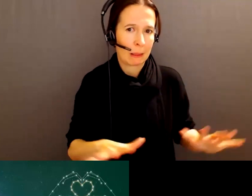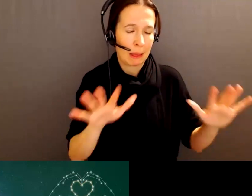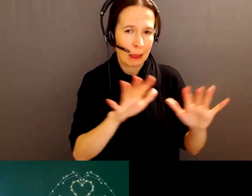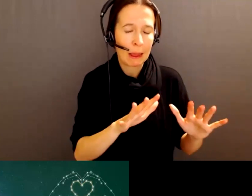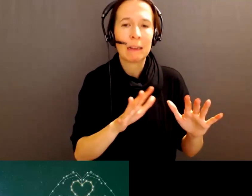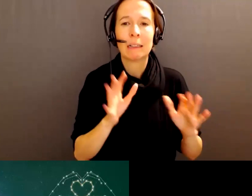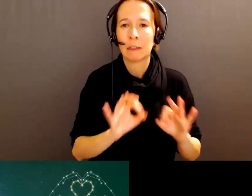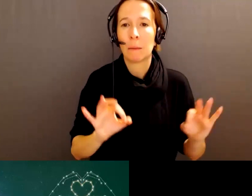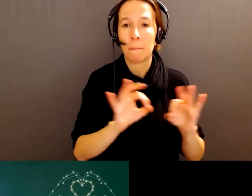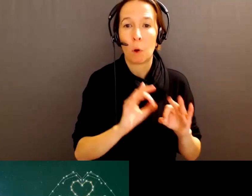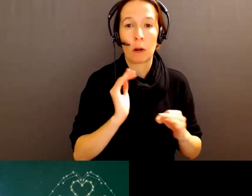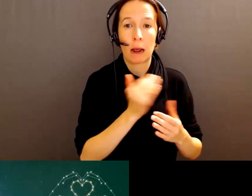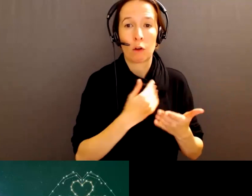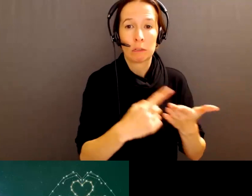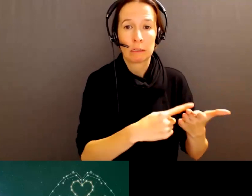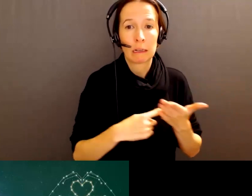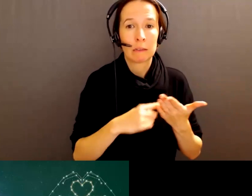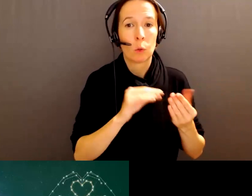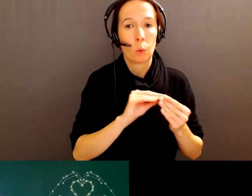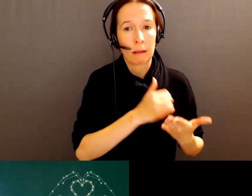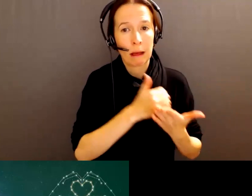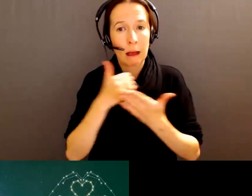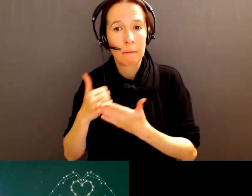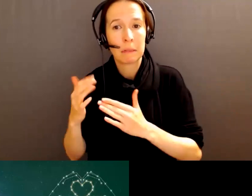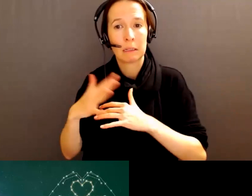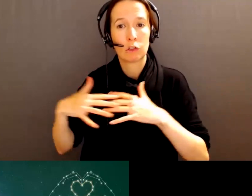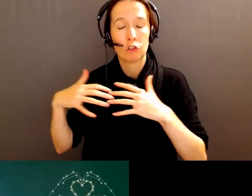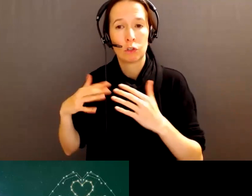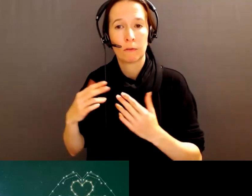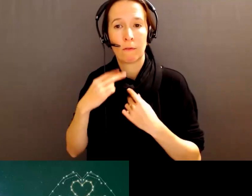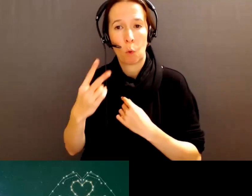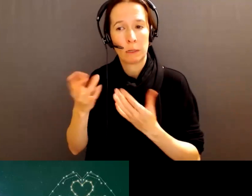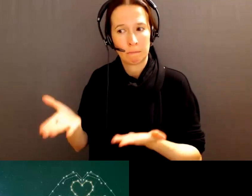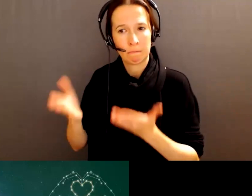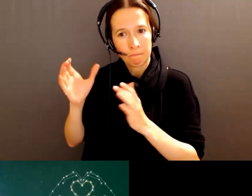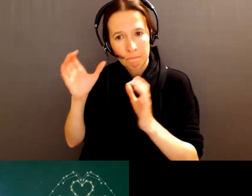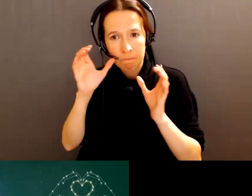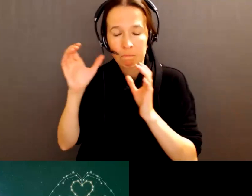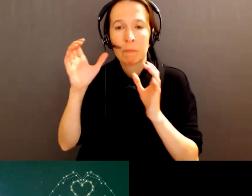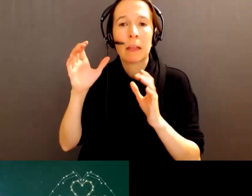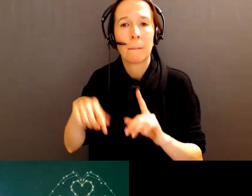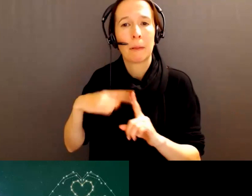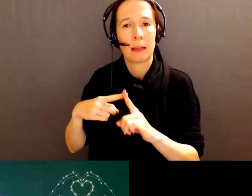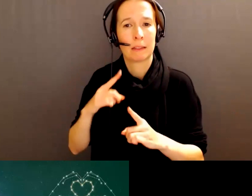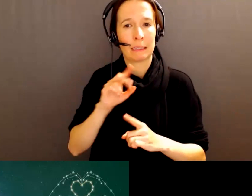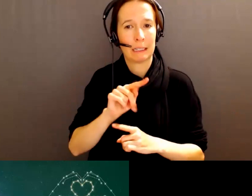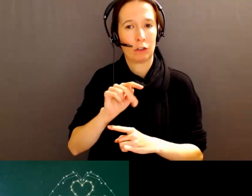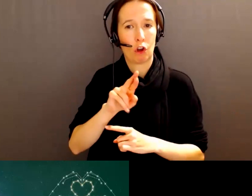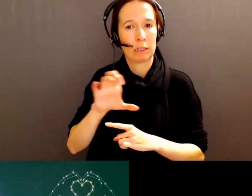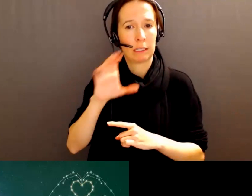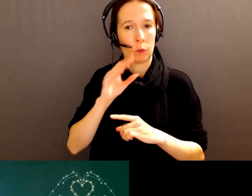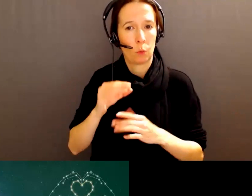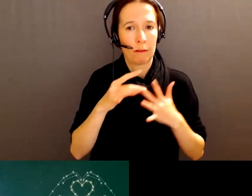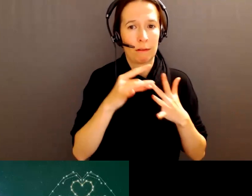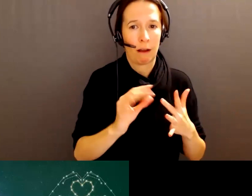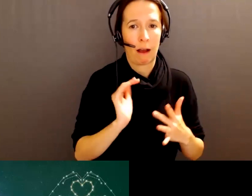to a future where Indigenous voices are uplifted and the principles of reconciliation guide our path together. I now have